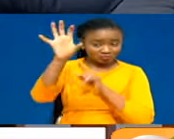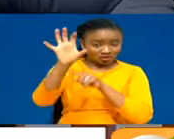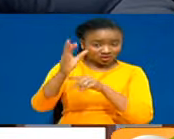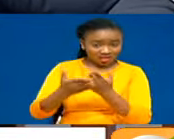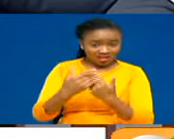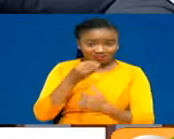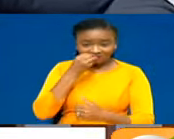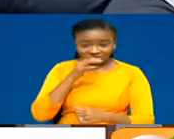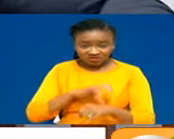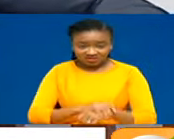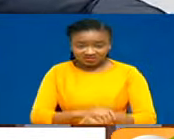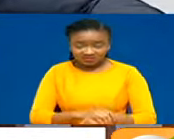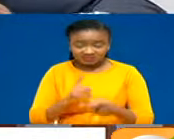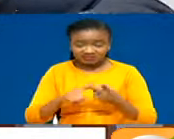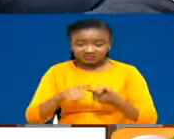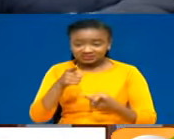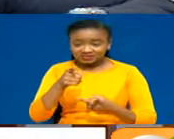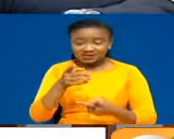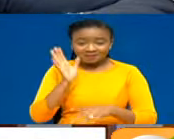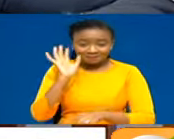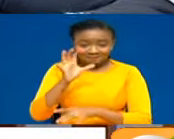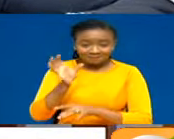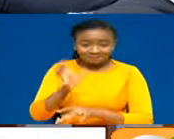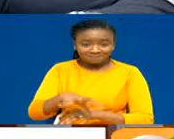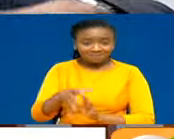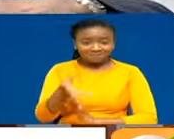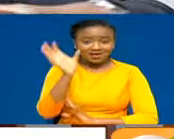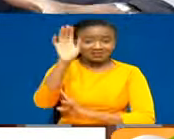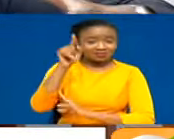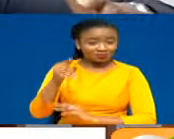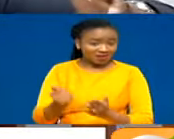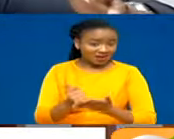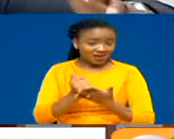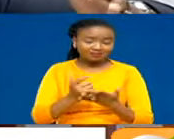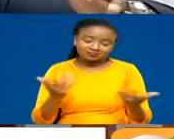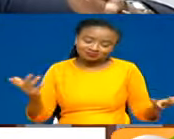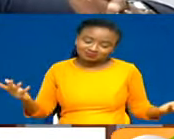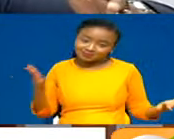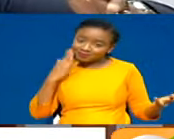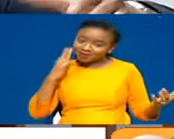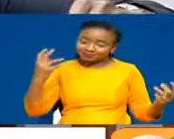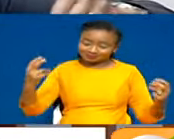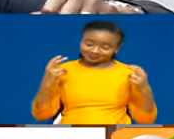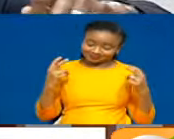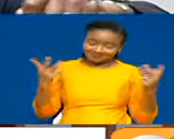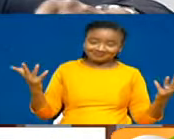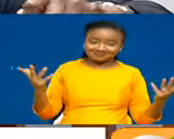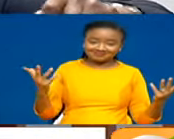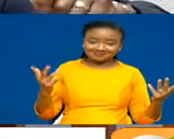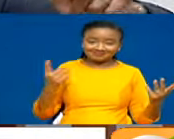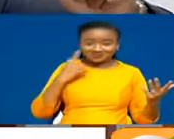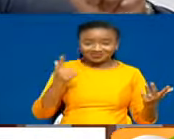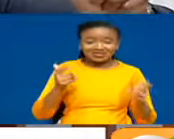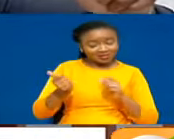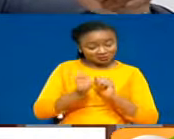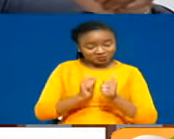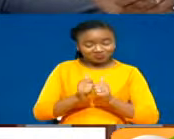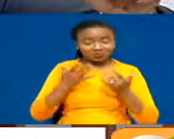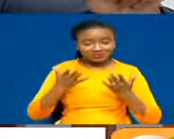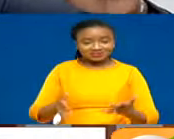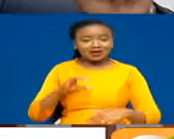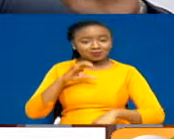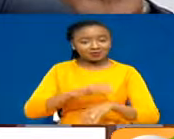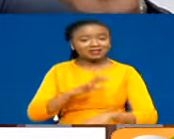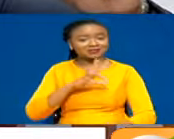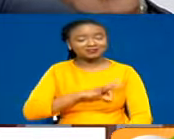Is this basketball going to feed you? And yes, it's feeding me now. Yeah, like sports is one